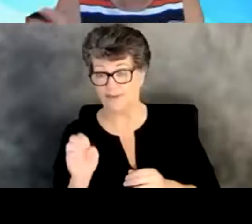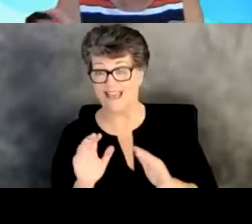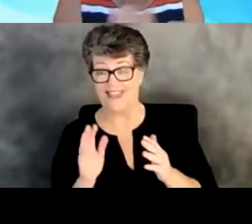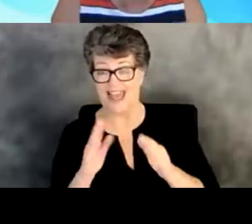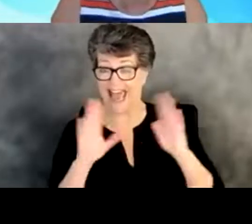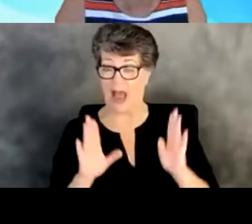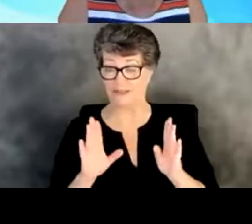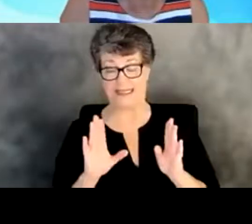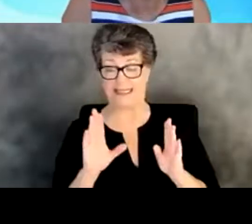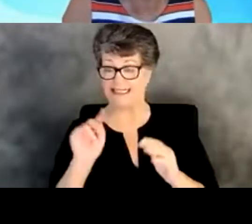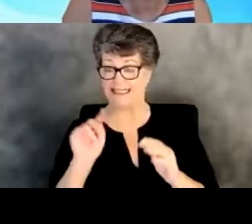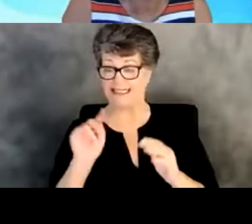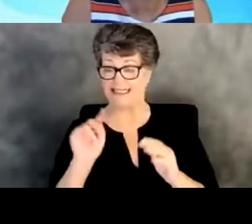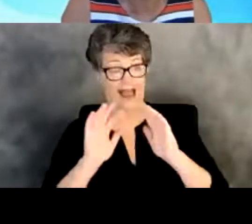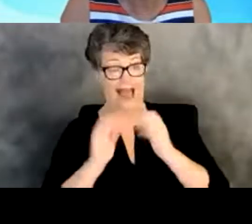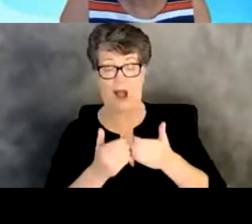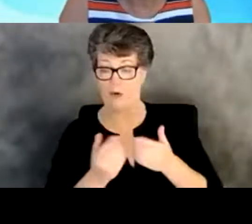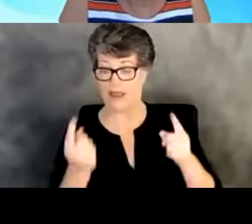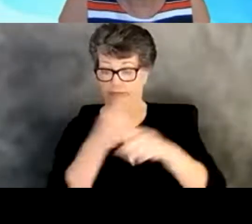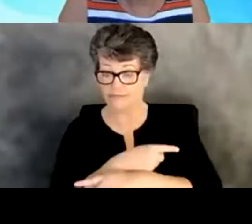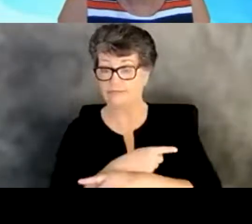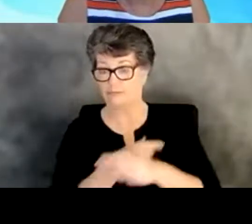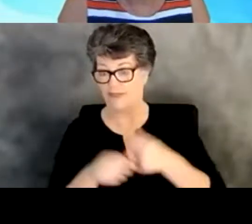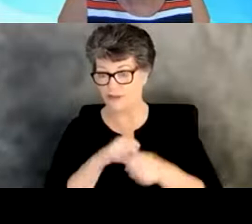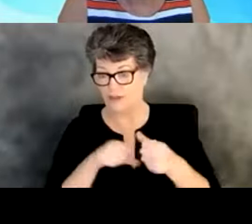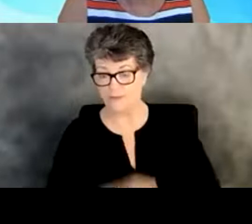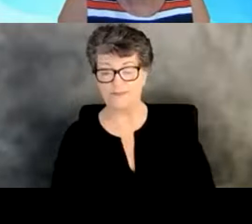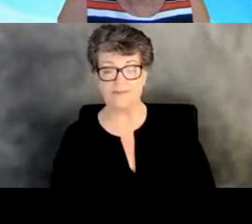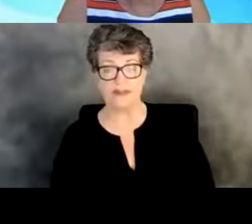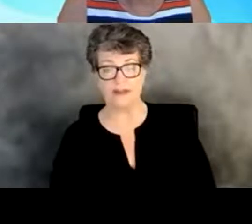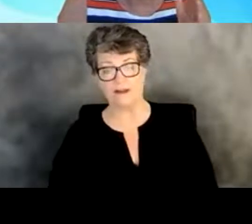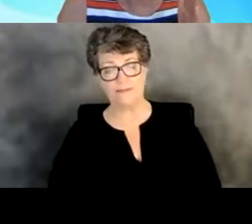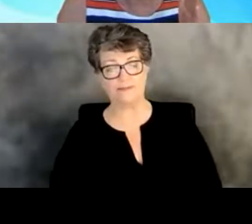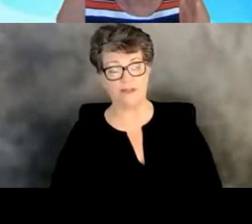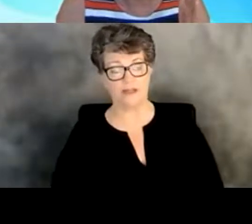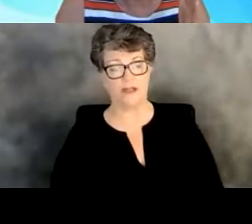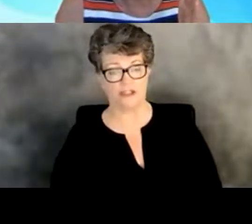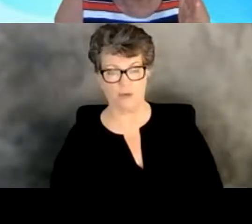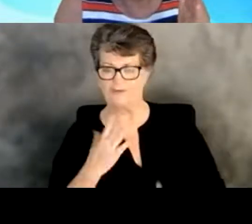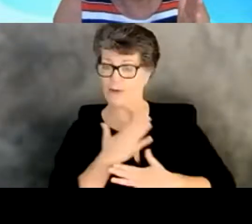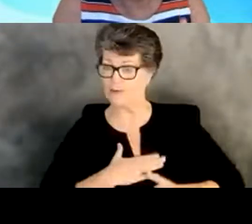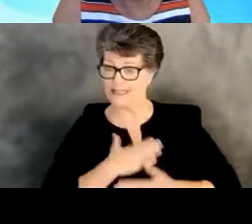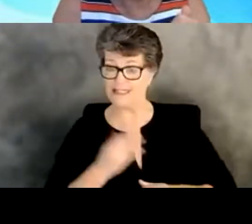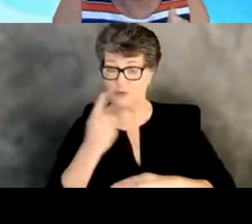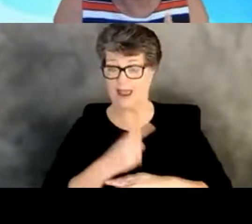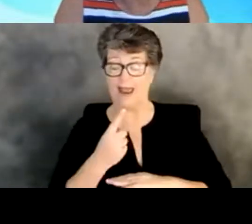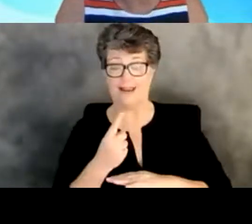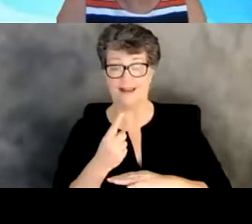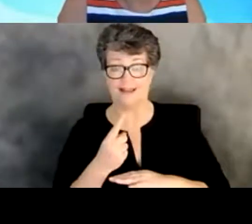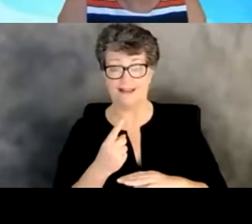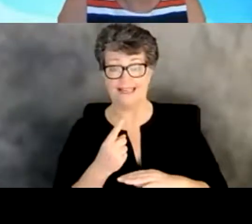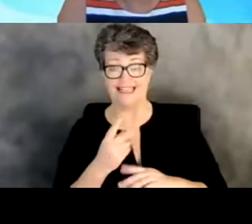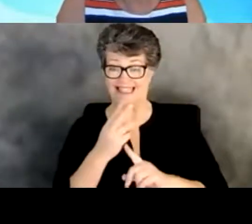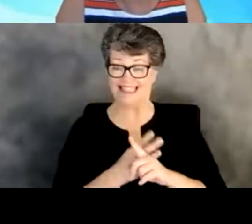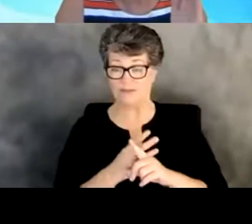that brings together cross-agency and cross-department. But we're very pleased that today is both the 6-month